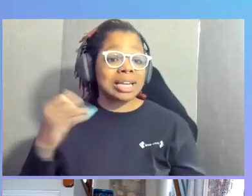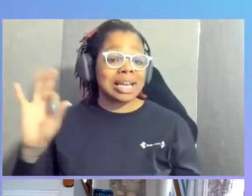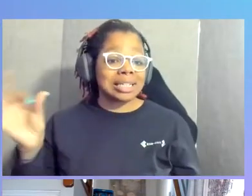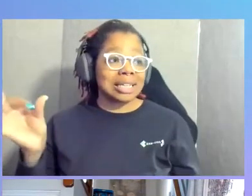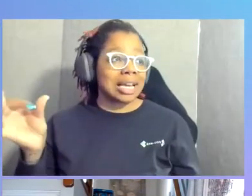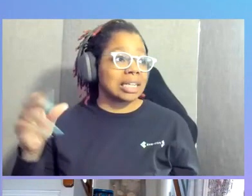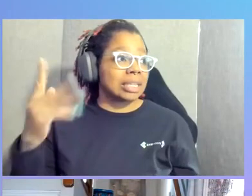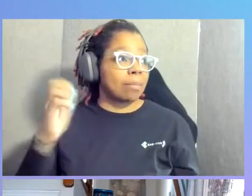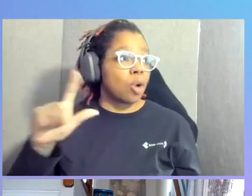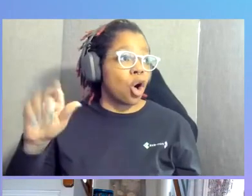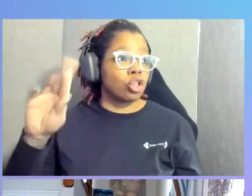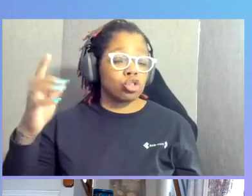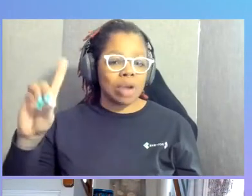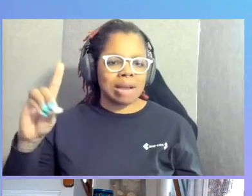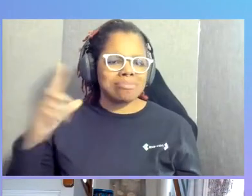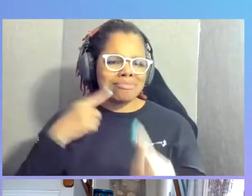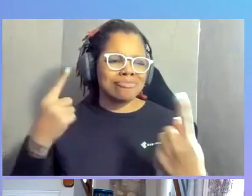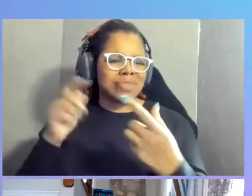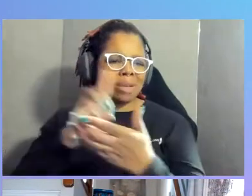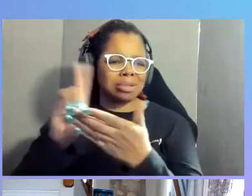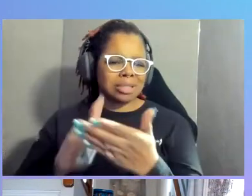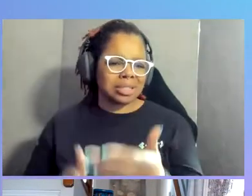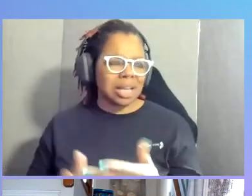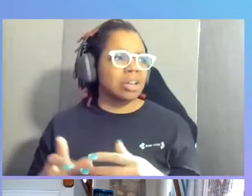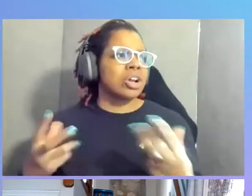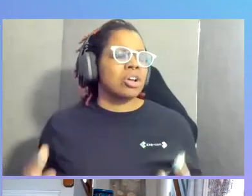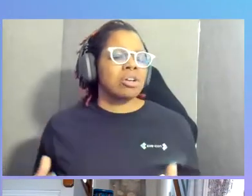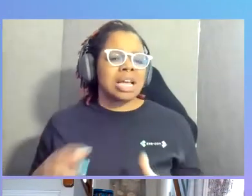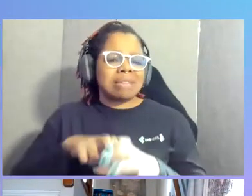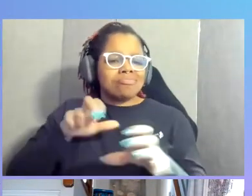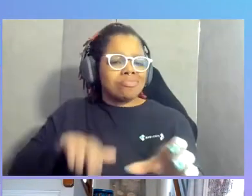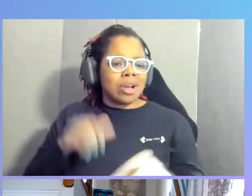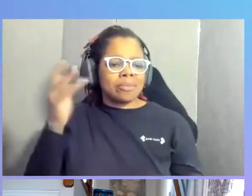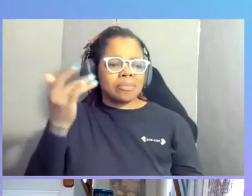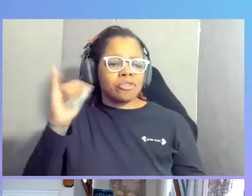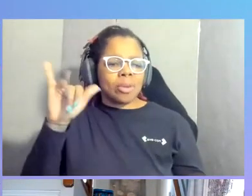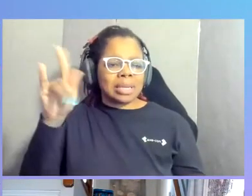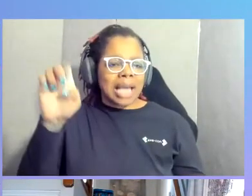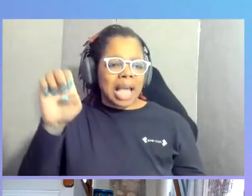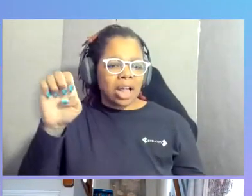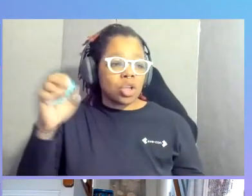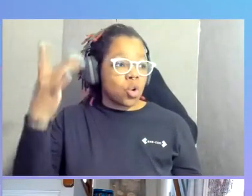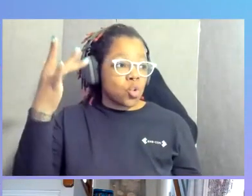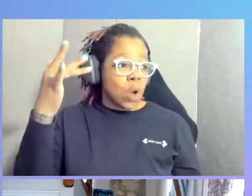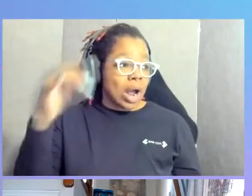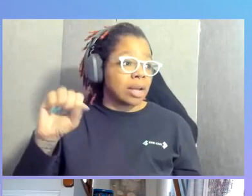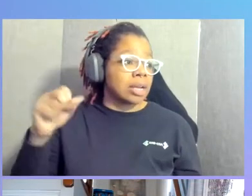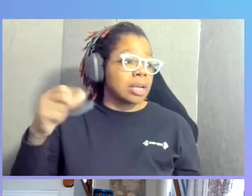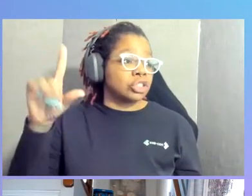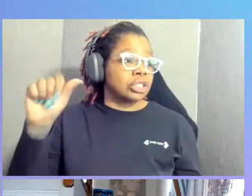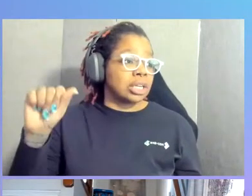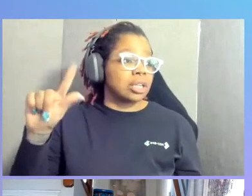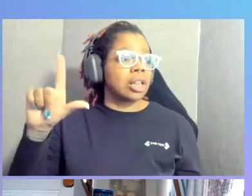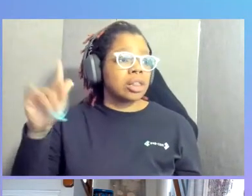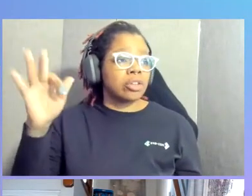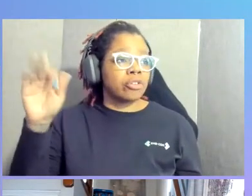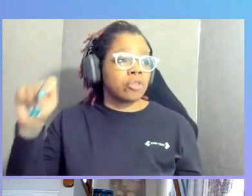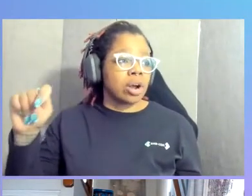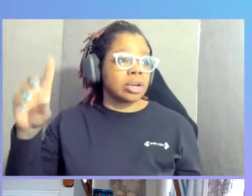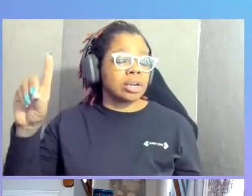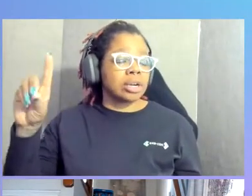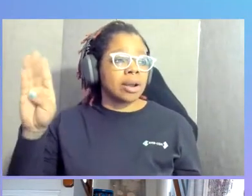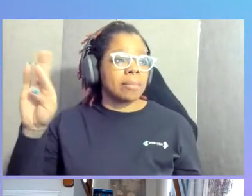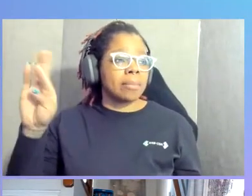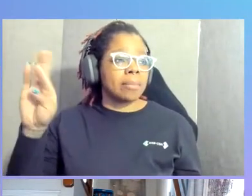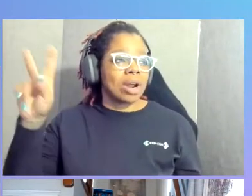Rand, famous designer, resigns from the Yale faculty. Why? Because Sheila Levrant de Bretteville had just been named director of the